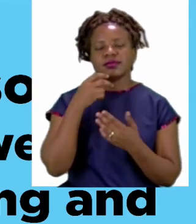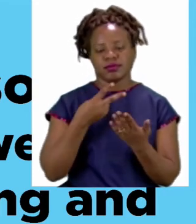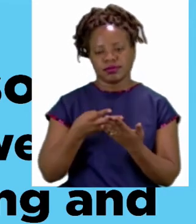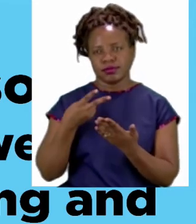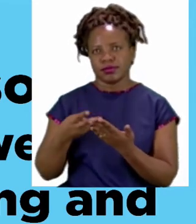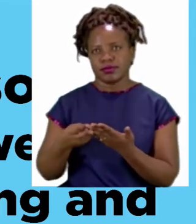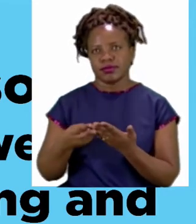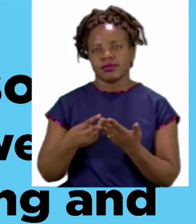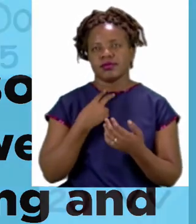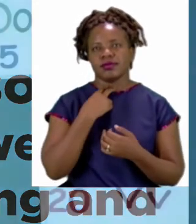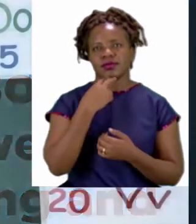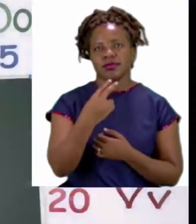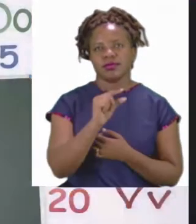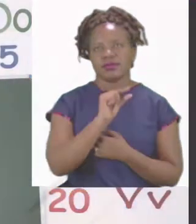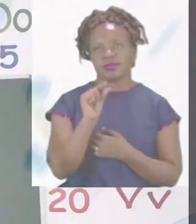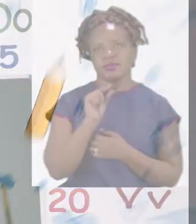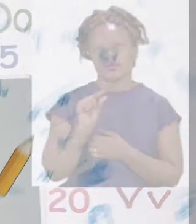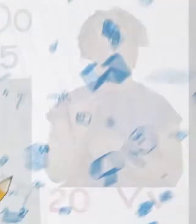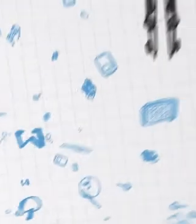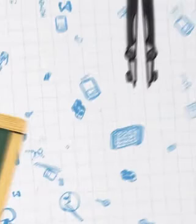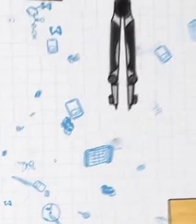and phonics.